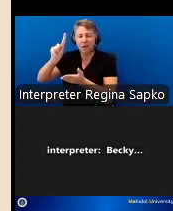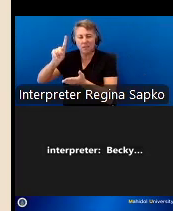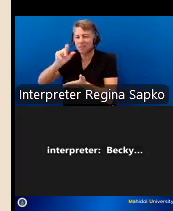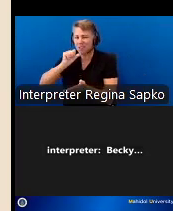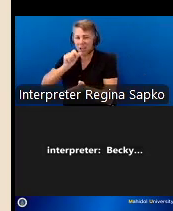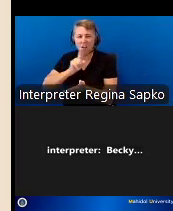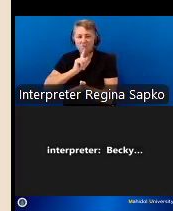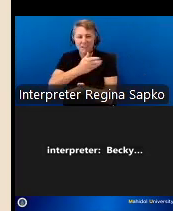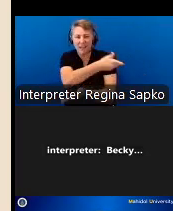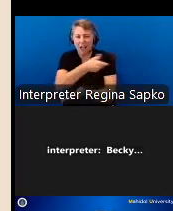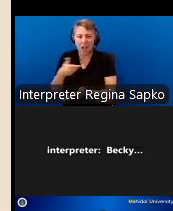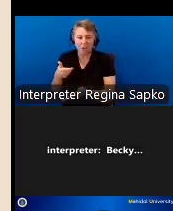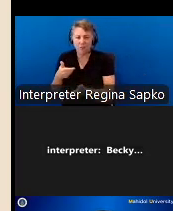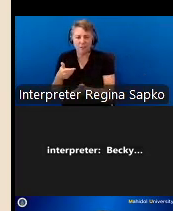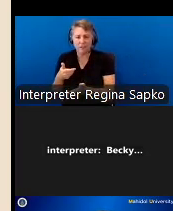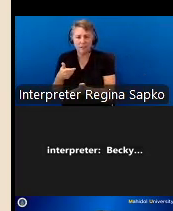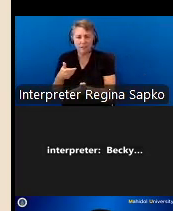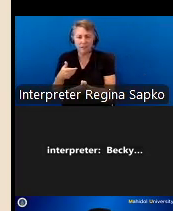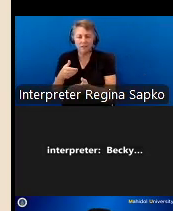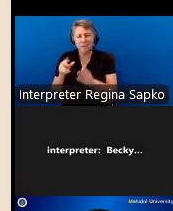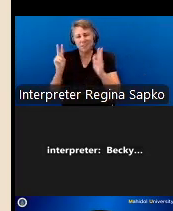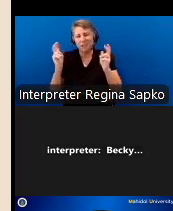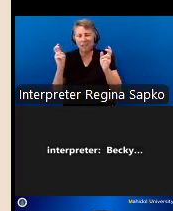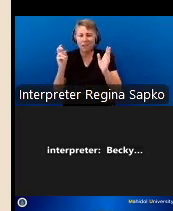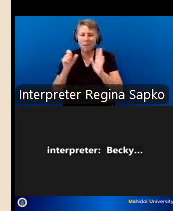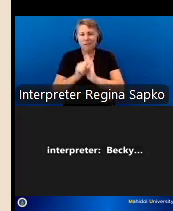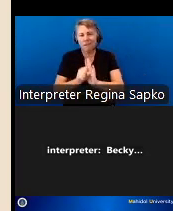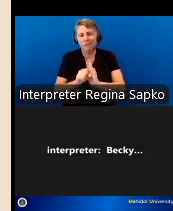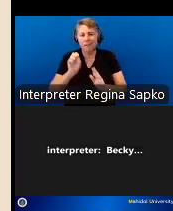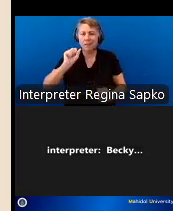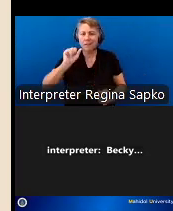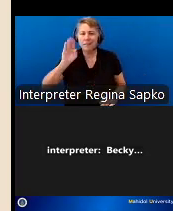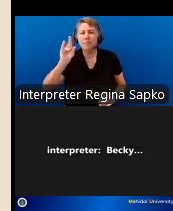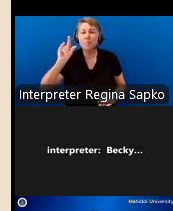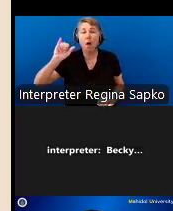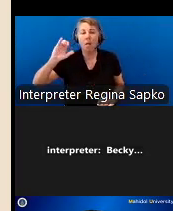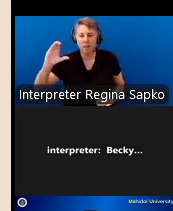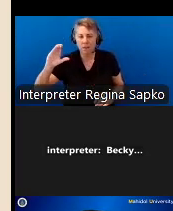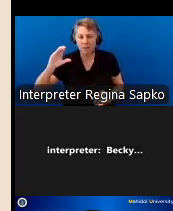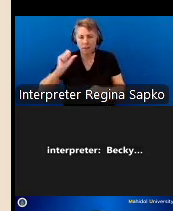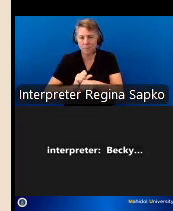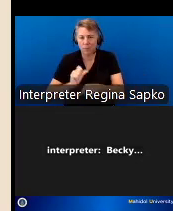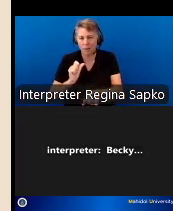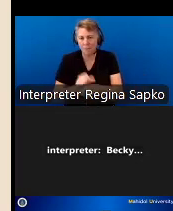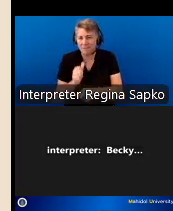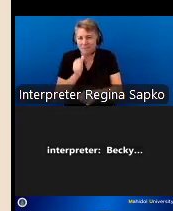it's like a symbolic employment rather than meaningful compliance.